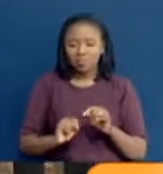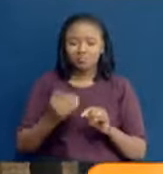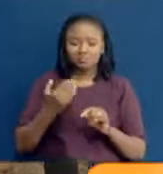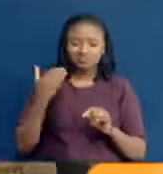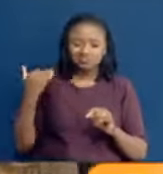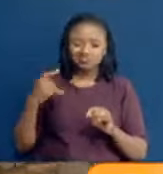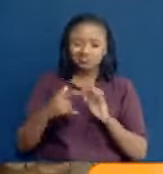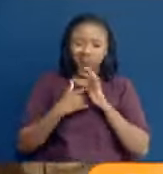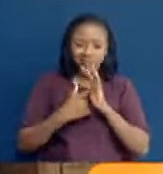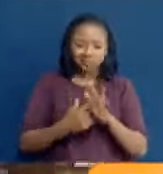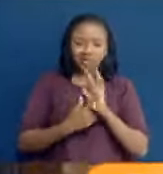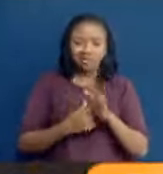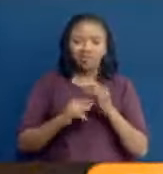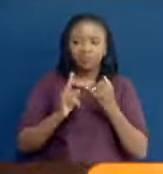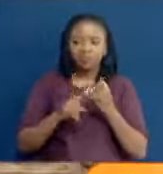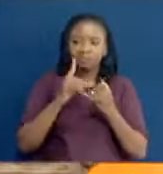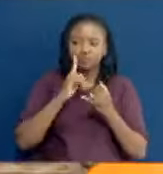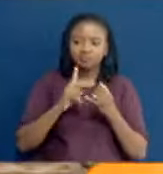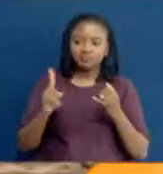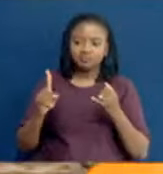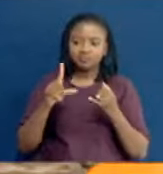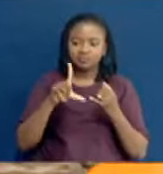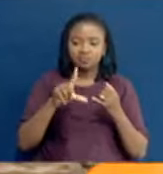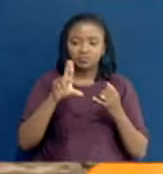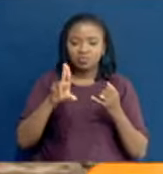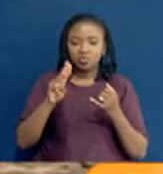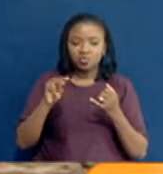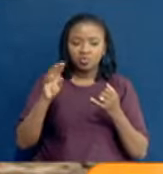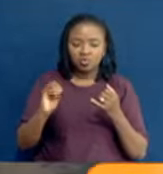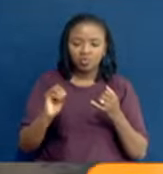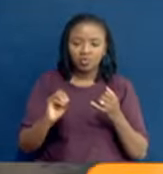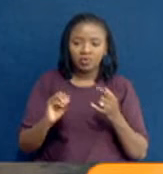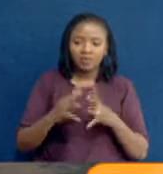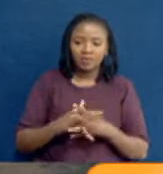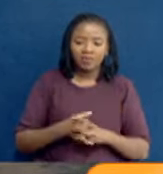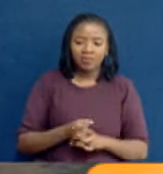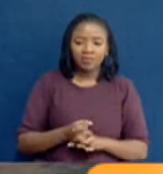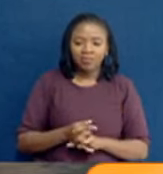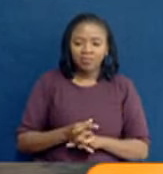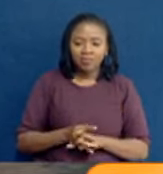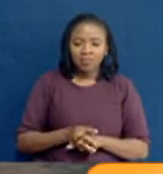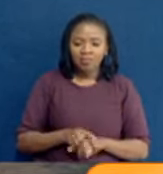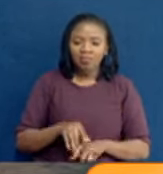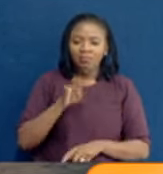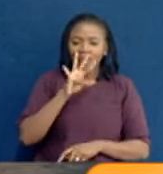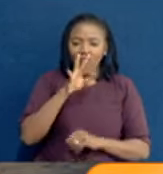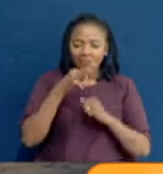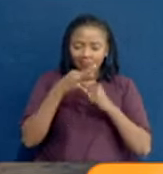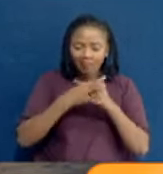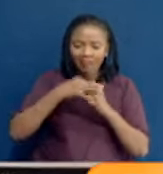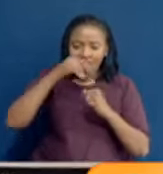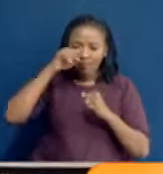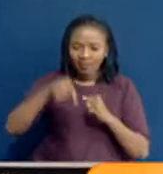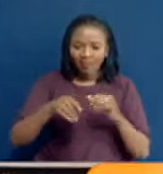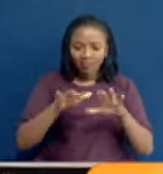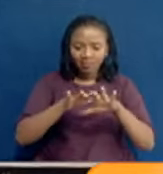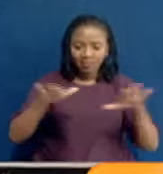Our focus drawn to Lumo, a community wildlife conservancy on 48,000 acres of